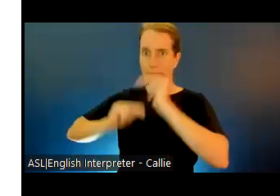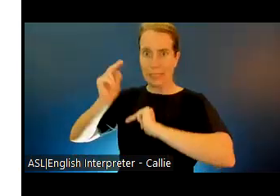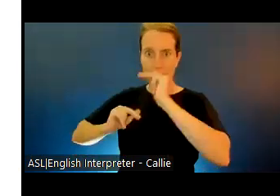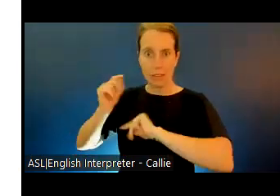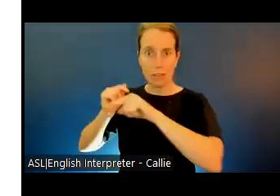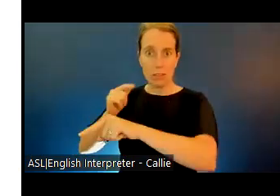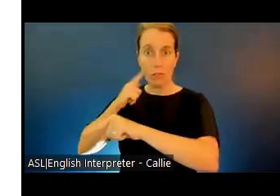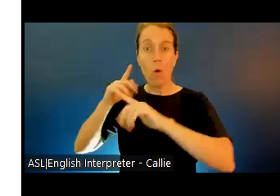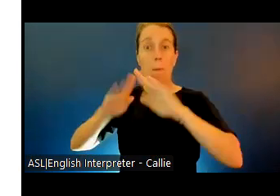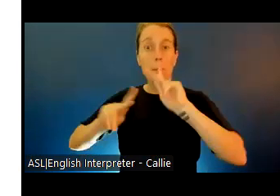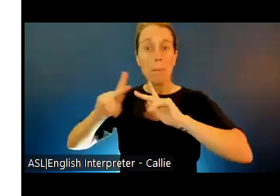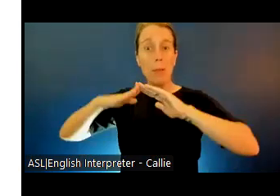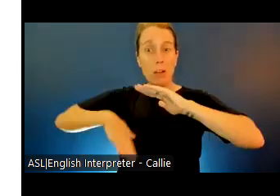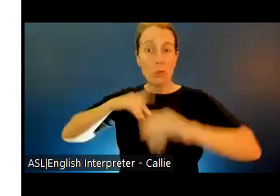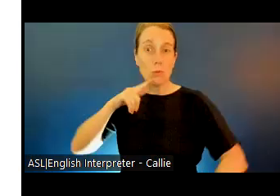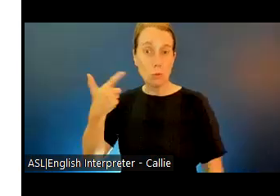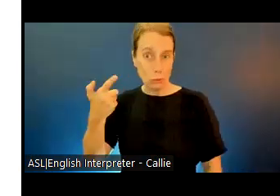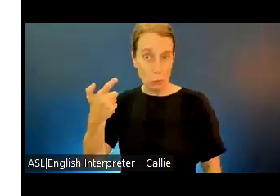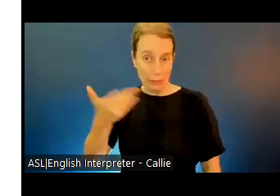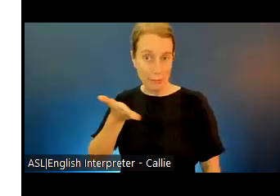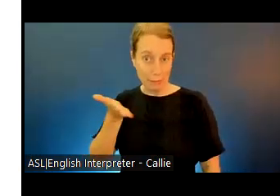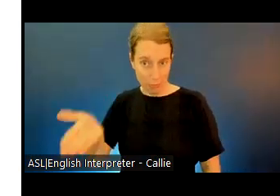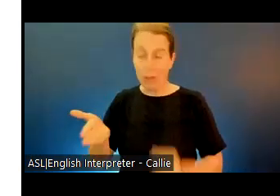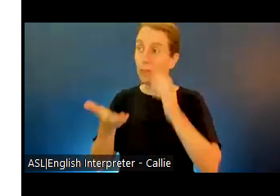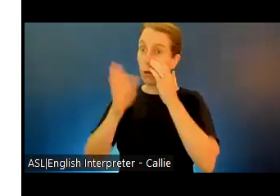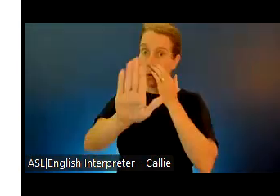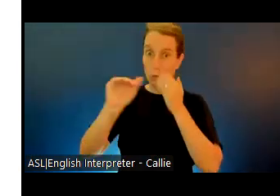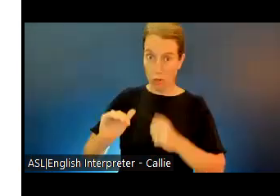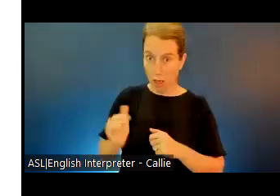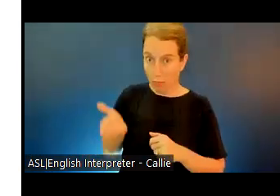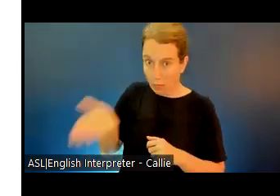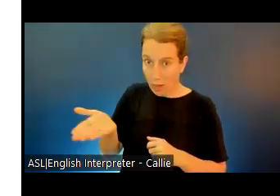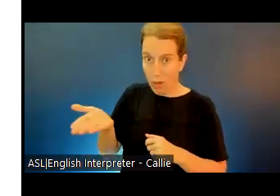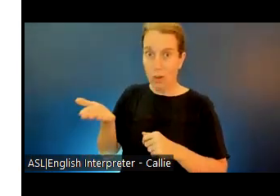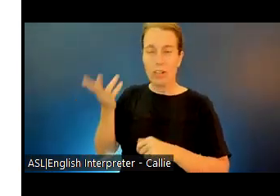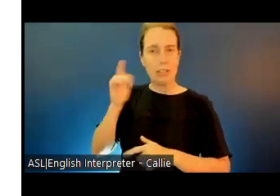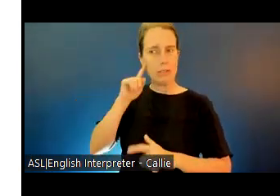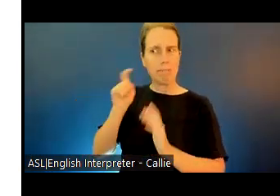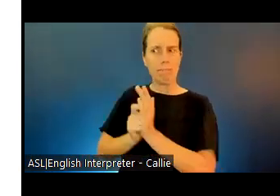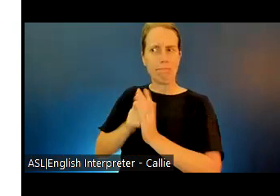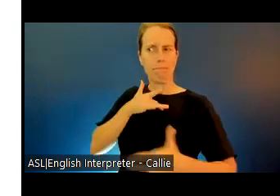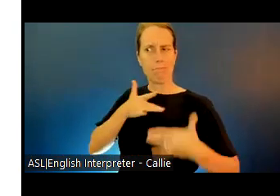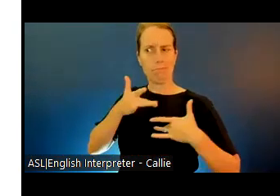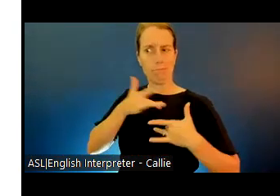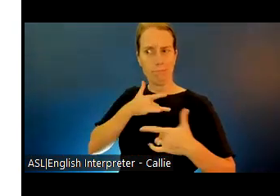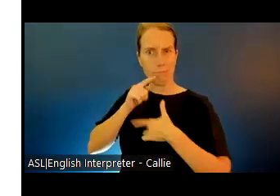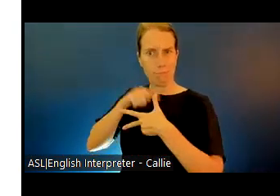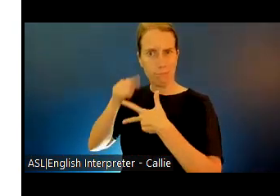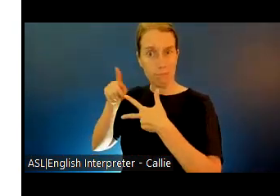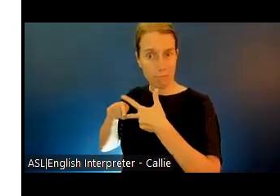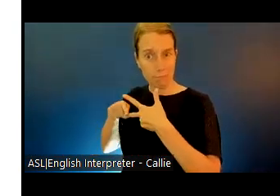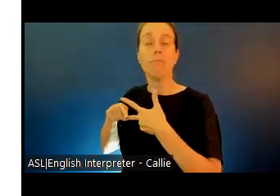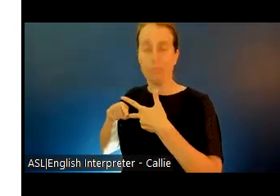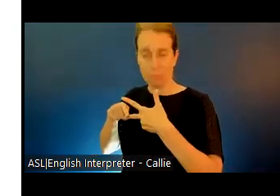can call OHAN, but you can also call the Department of Health and Environmental Control, because they are the